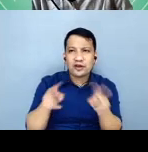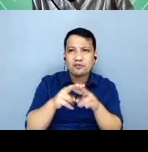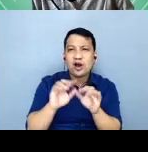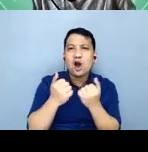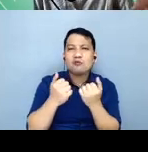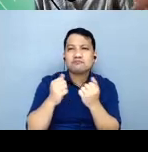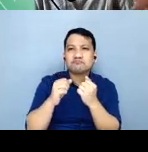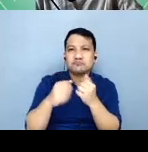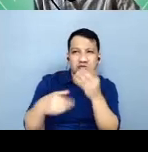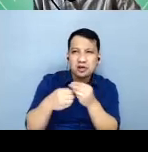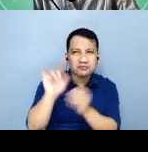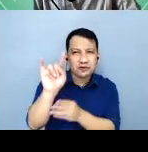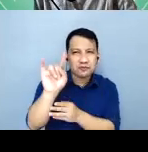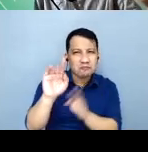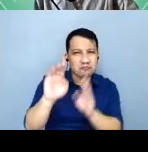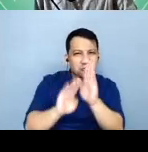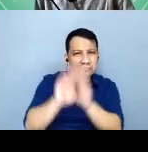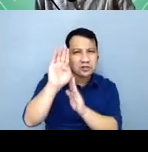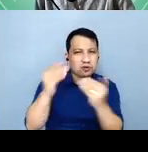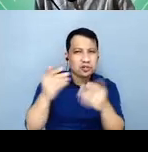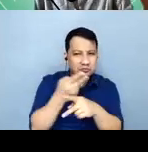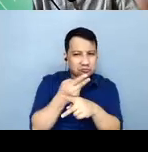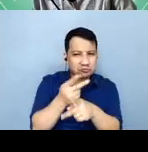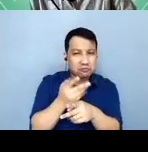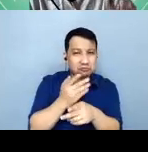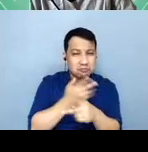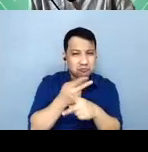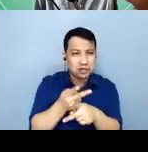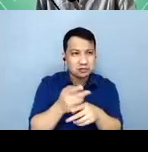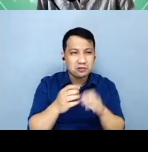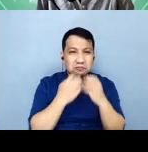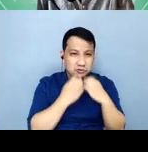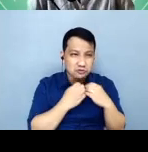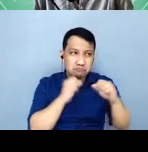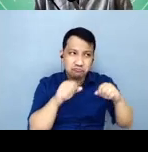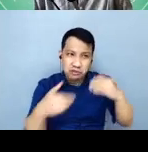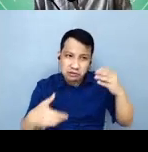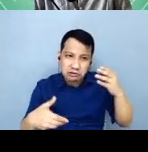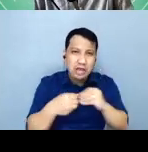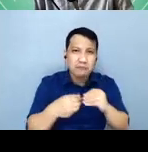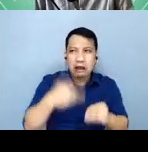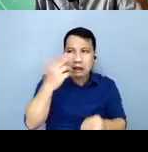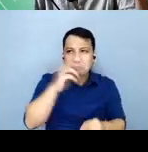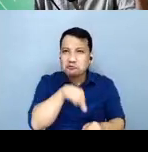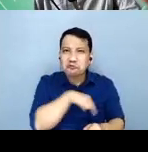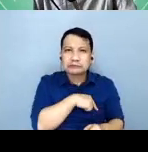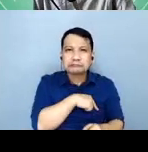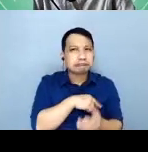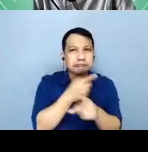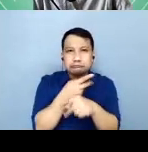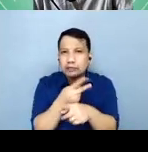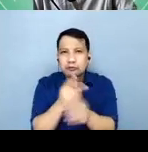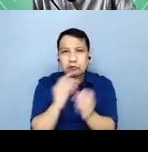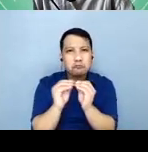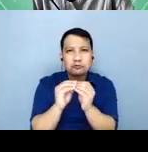marketed, to elevate the way these products are seen. Instead of just being cheap, maybe I can make a high quality but cheap product that